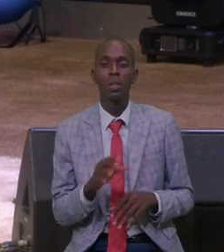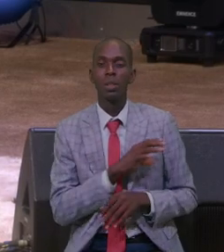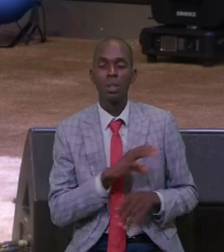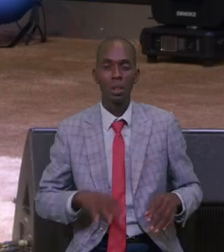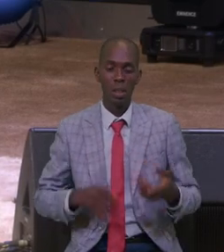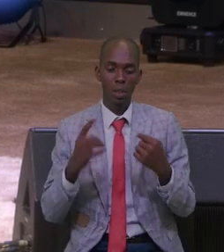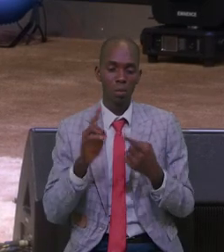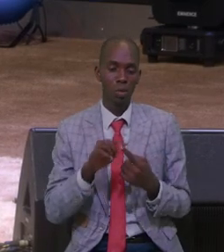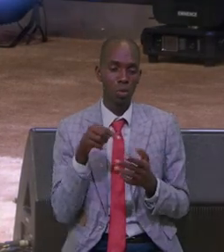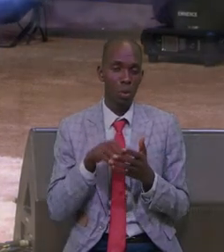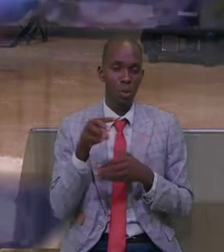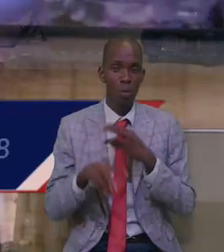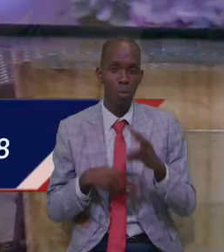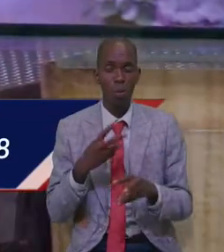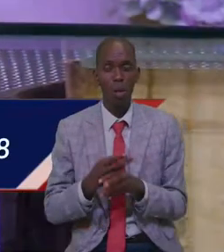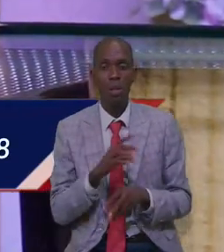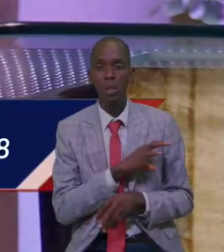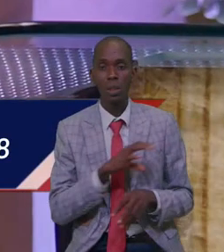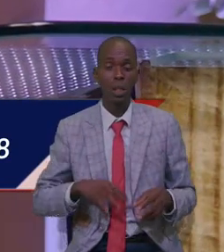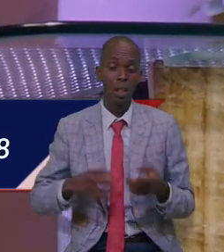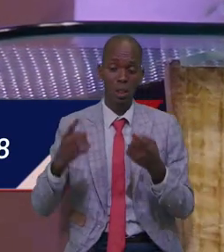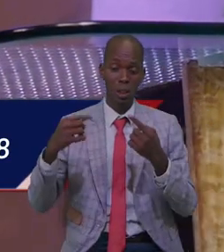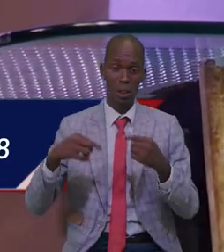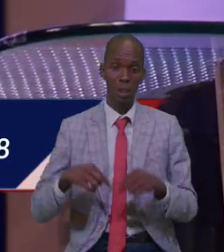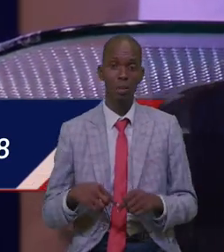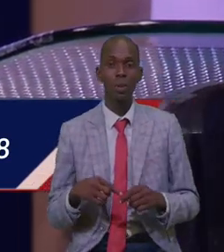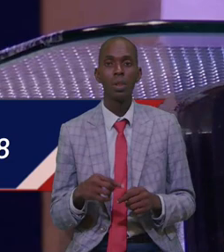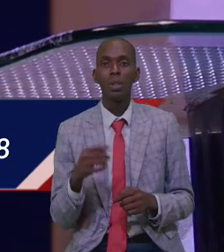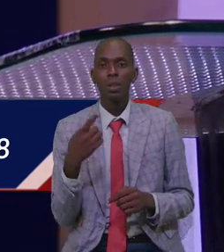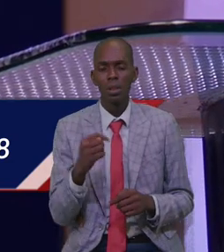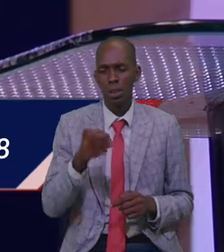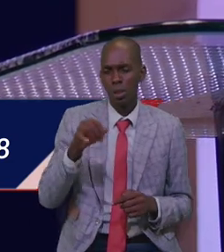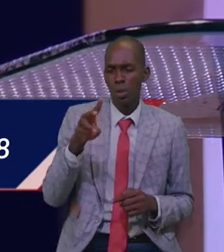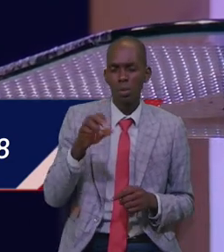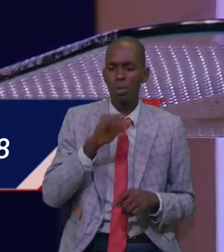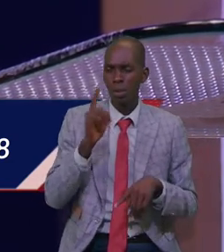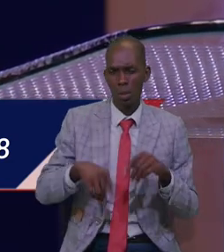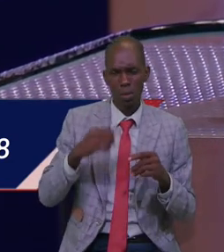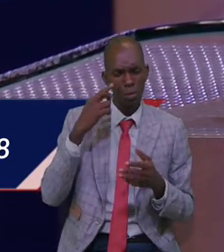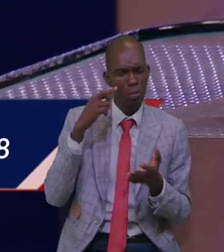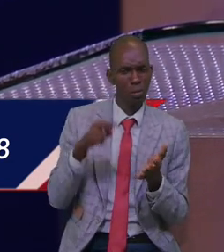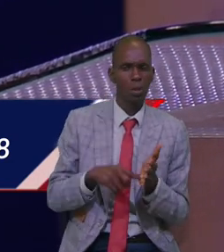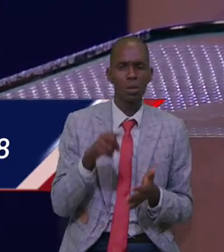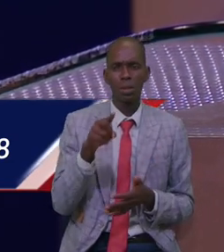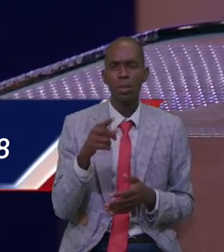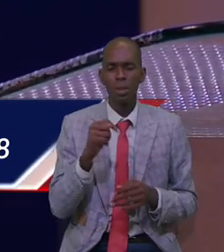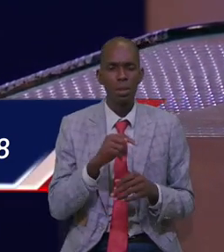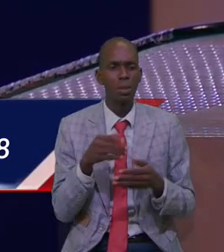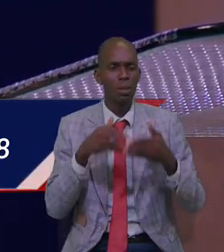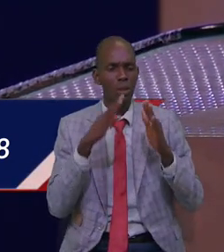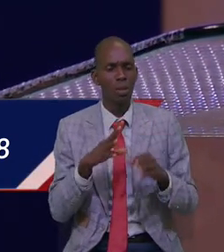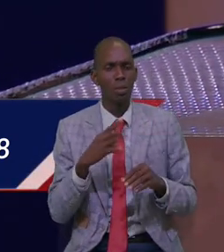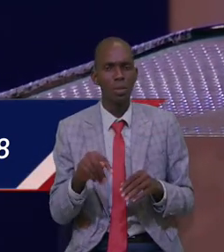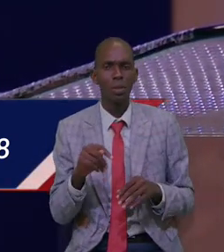this world, and then when he came, the Jews could not recognize him. The nation of Israel could not recognize him.